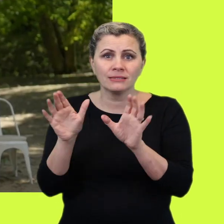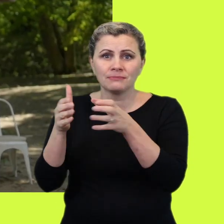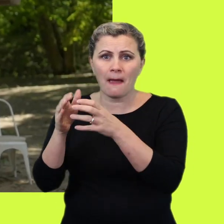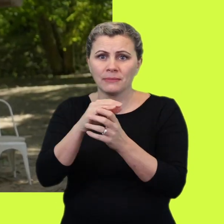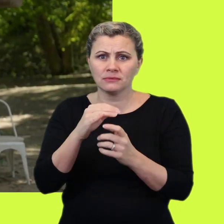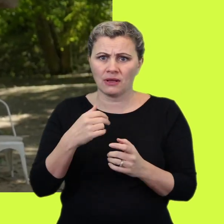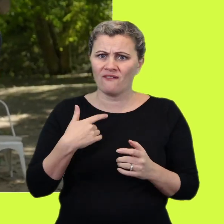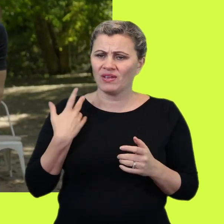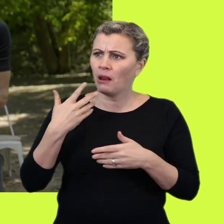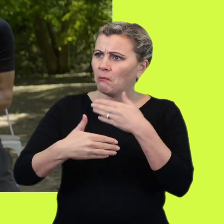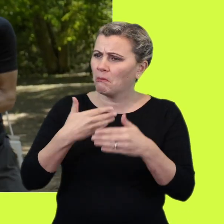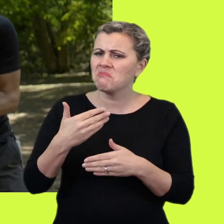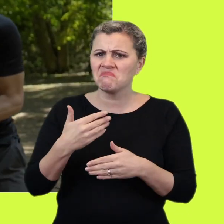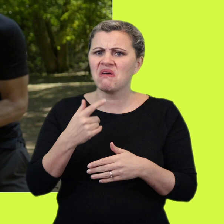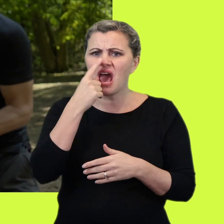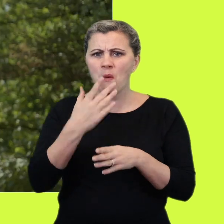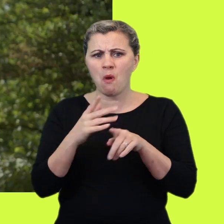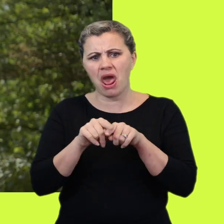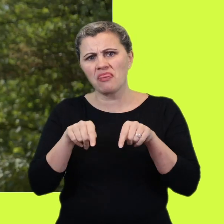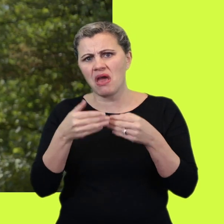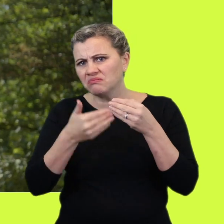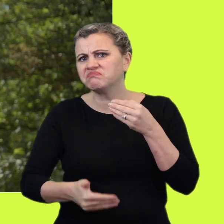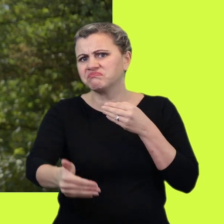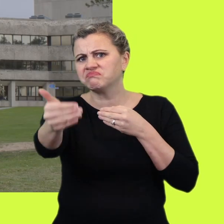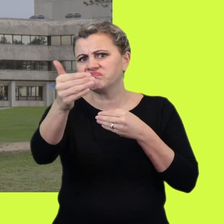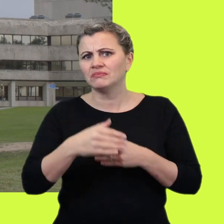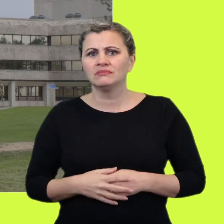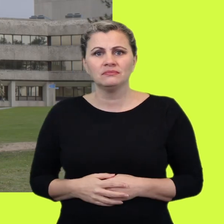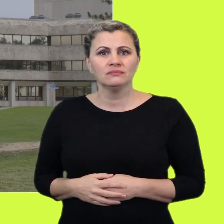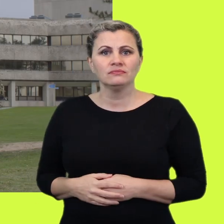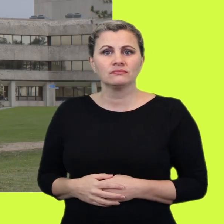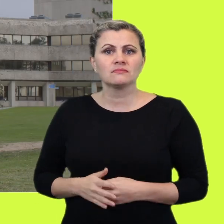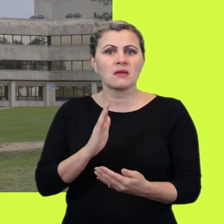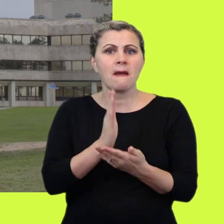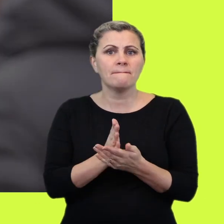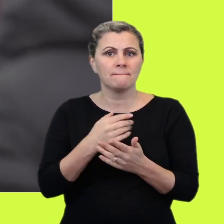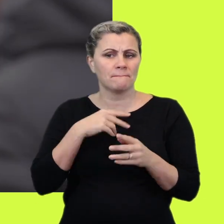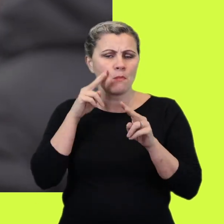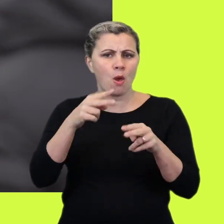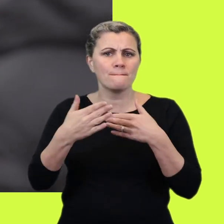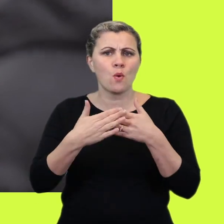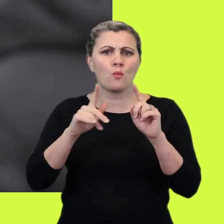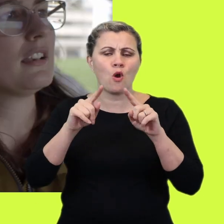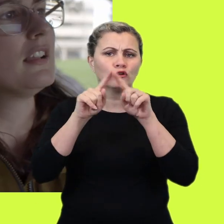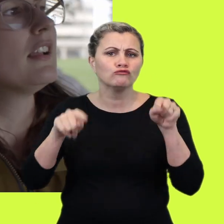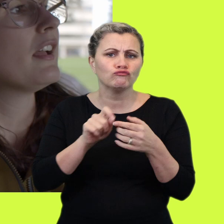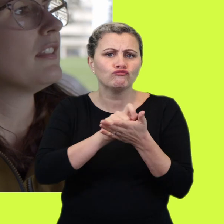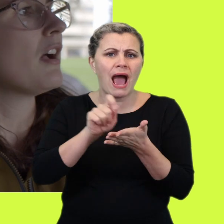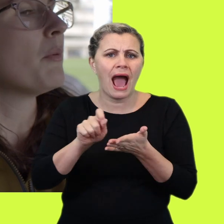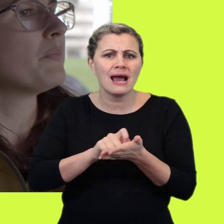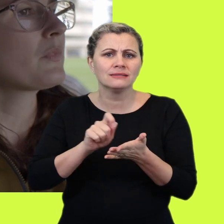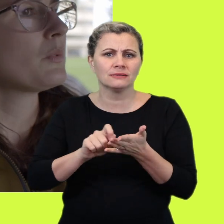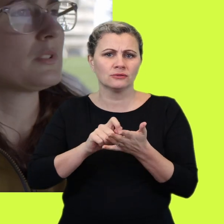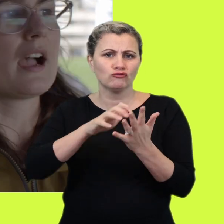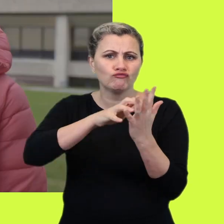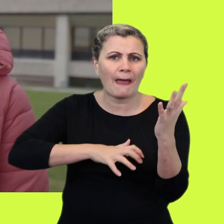sort of being here in the long-term future, yeah. I definitely am going to look into more screenwriting and writing for script and